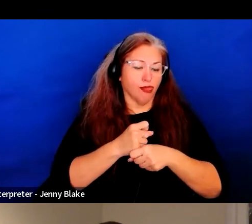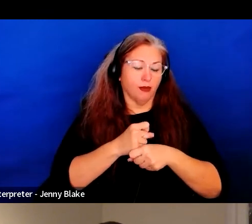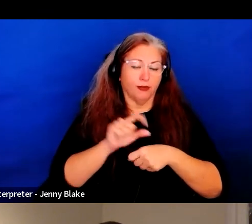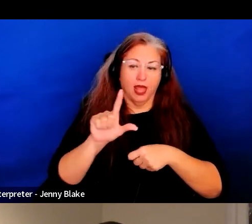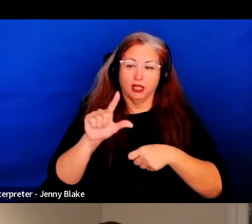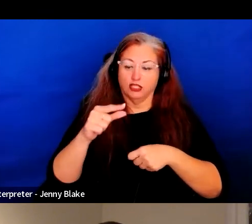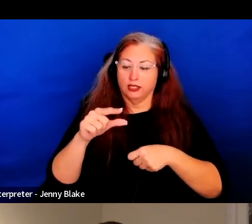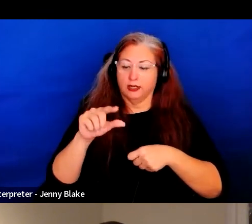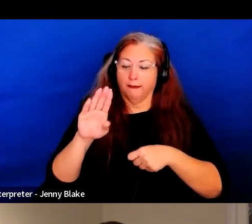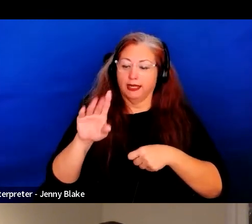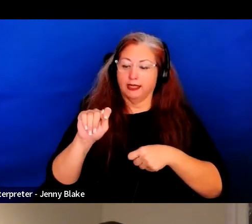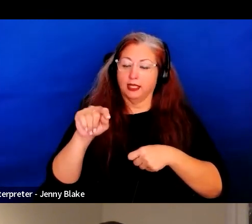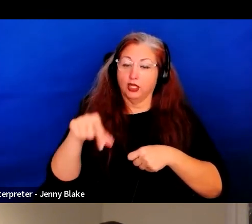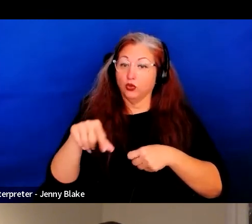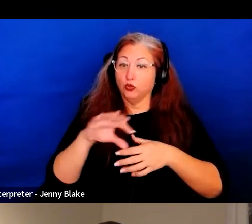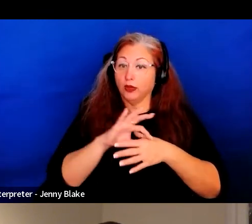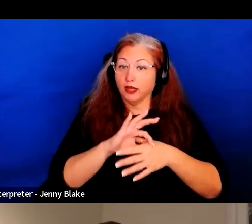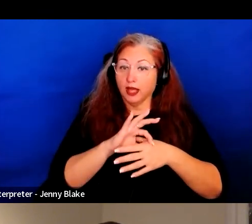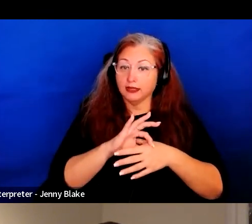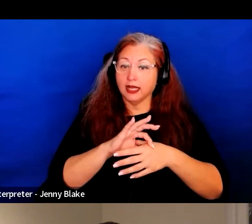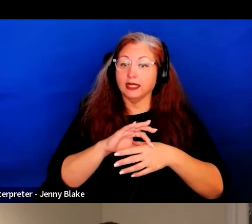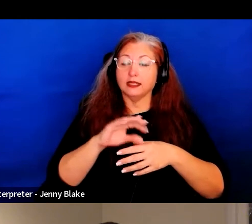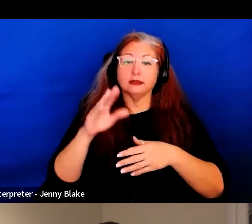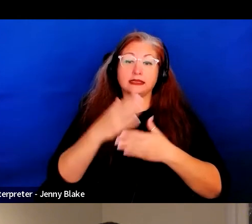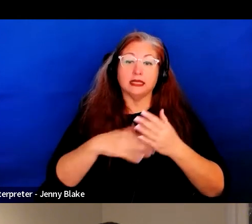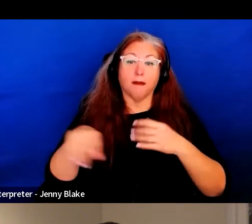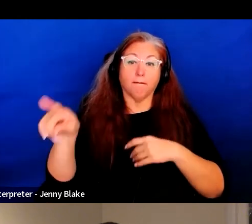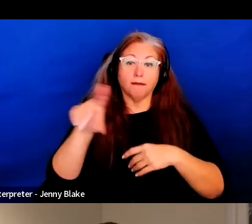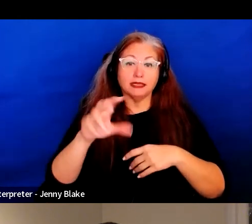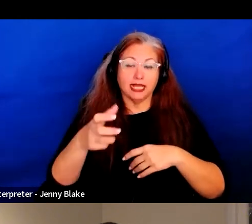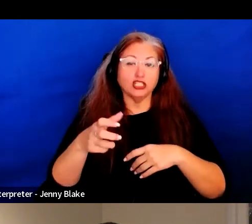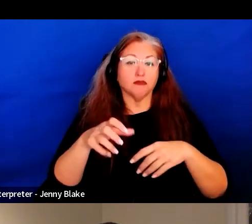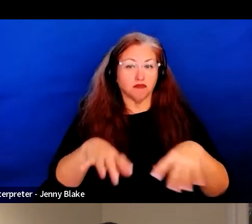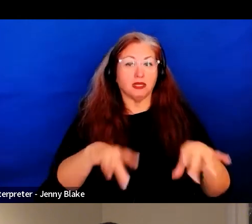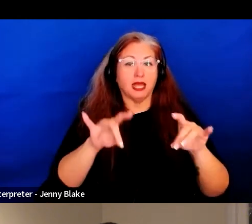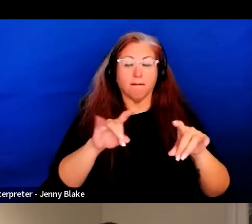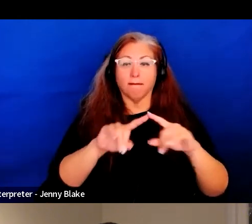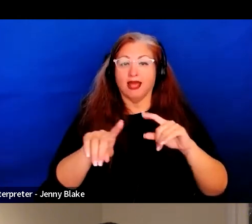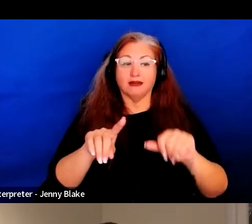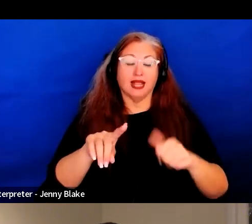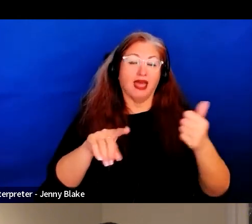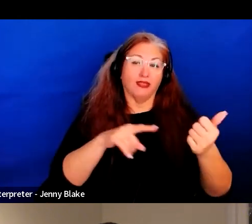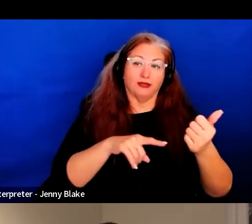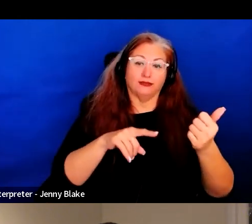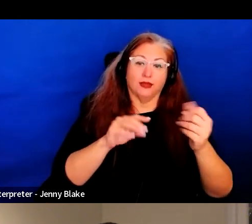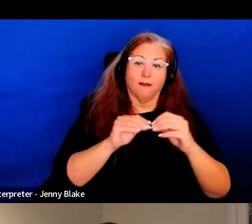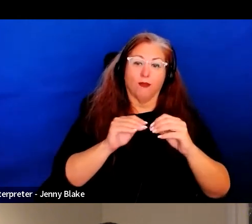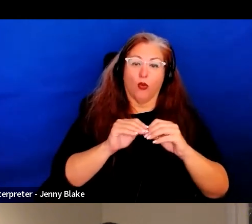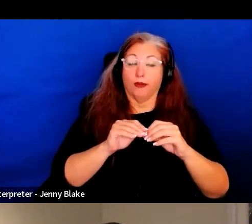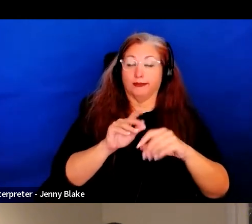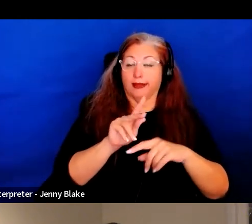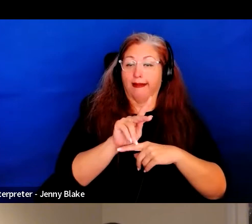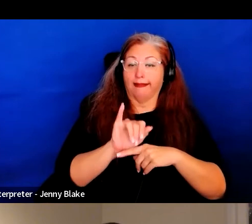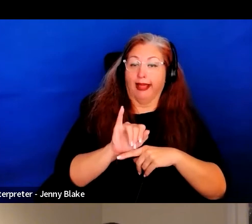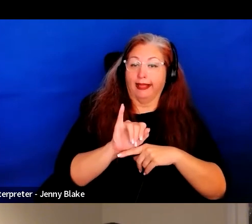LGBTQ content that is picked up by some stations, but doesn't get picked up by the Kentucky